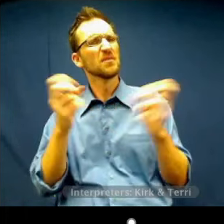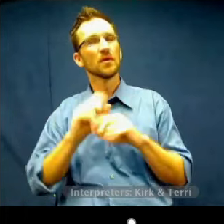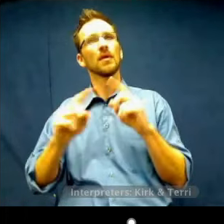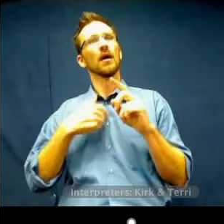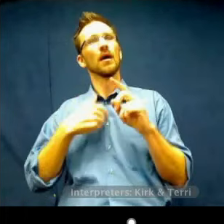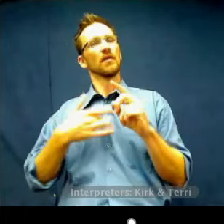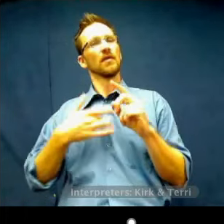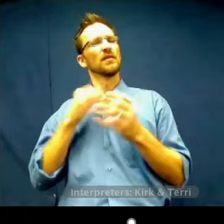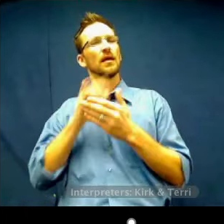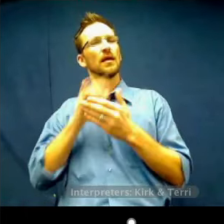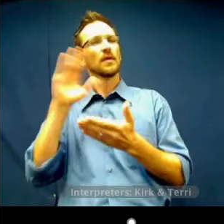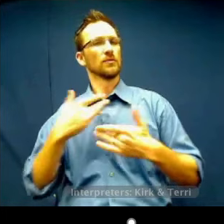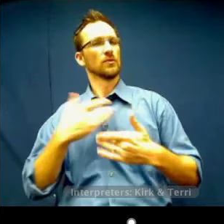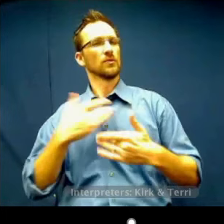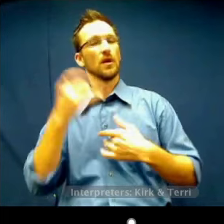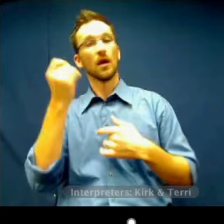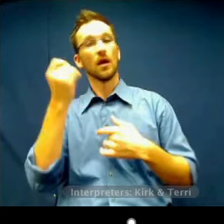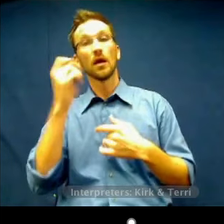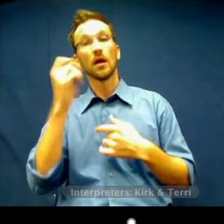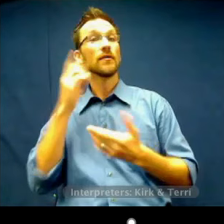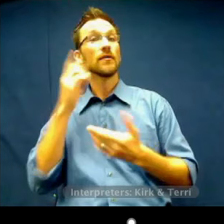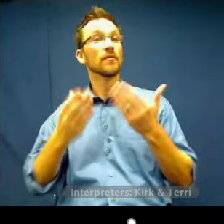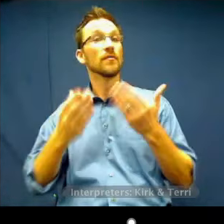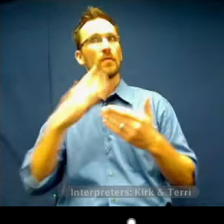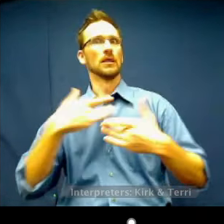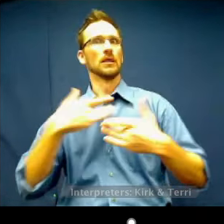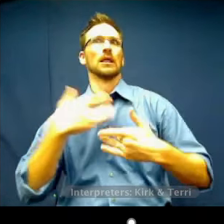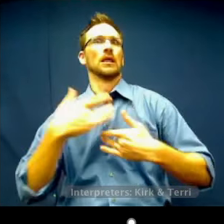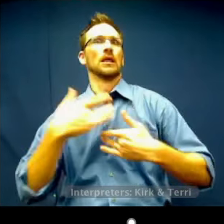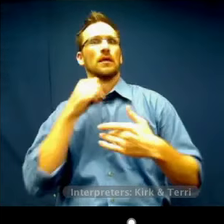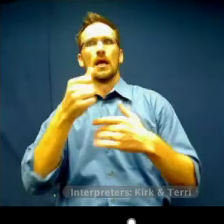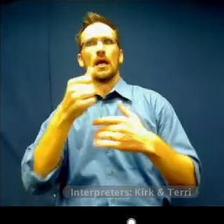probably more concerned about not going to jail on criminal contempt.